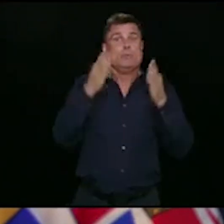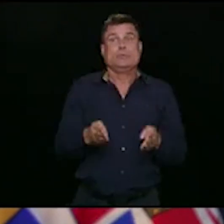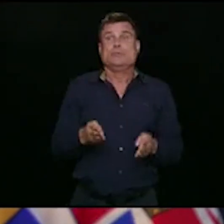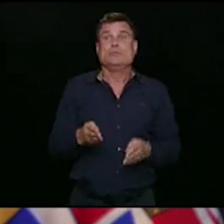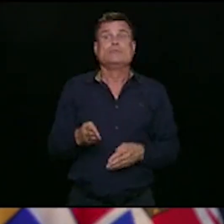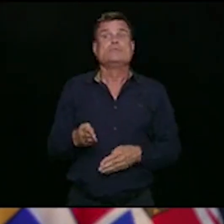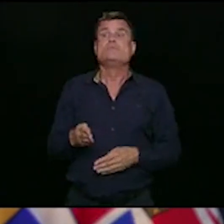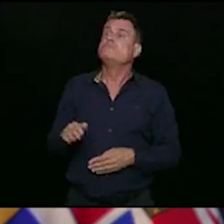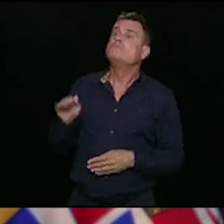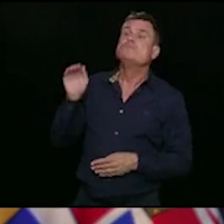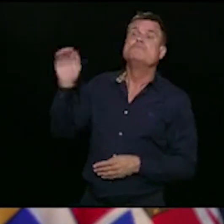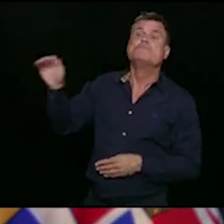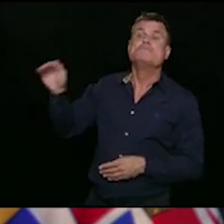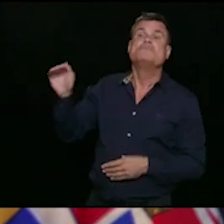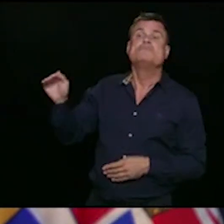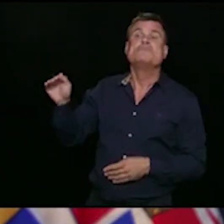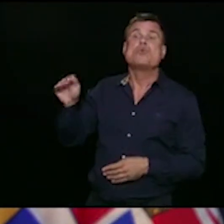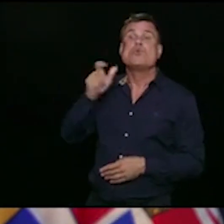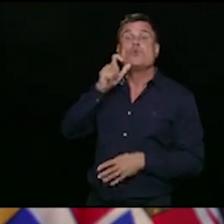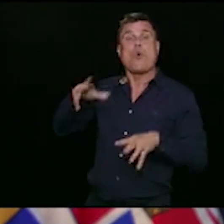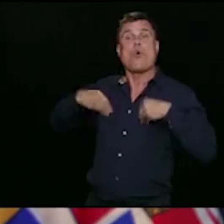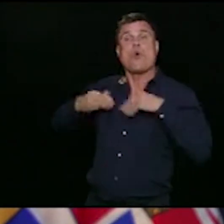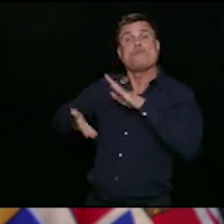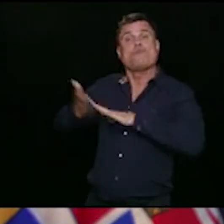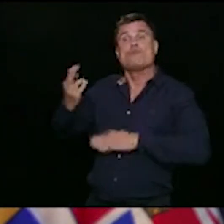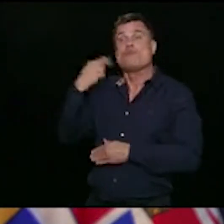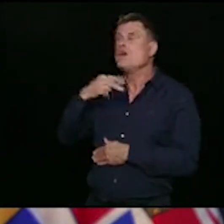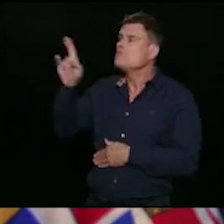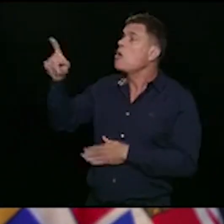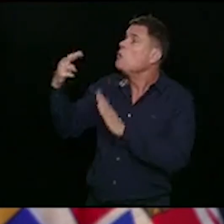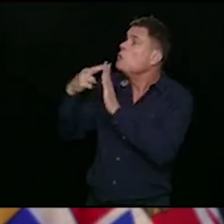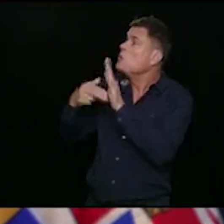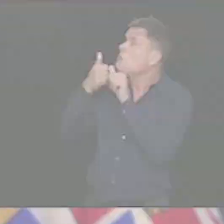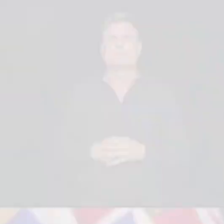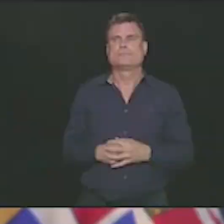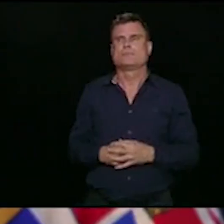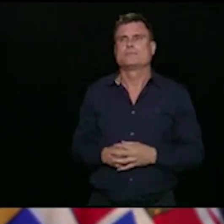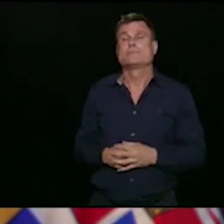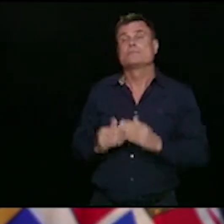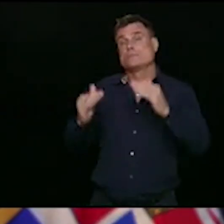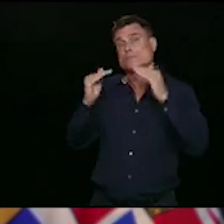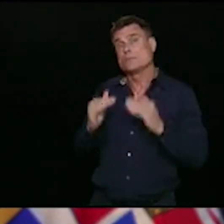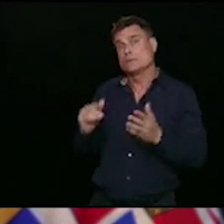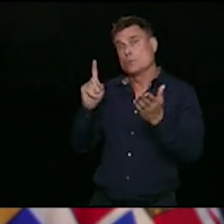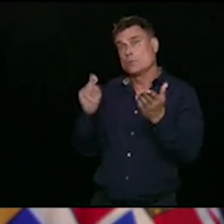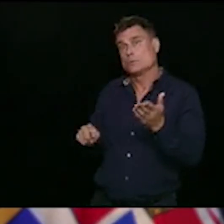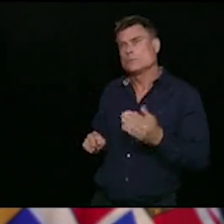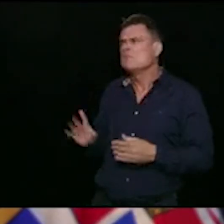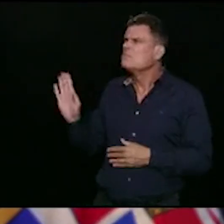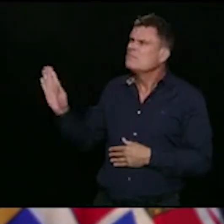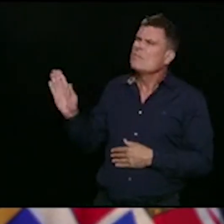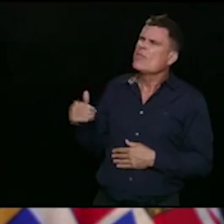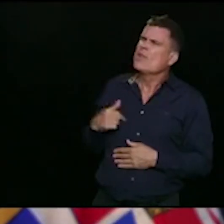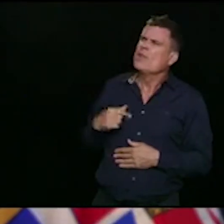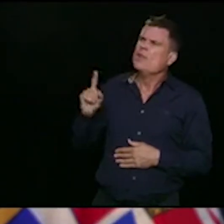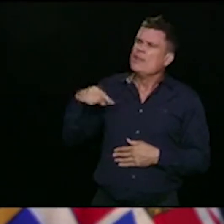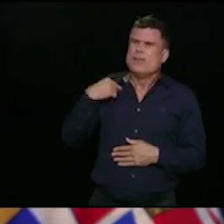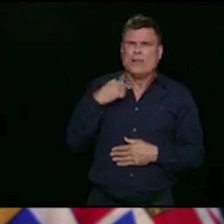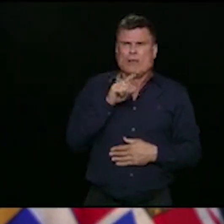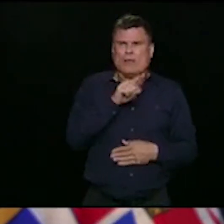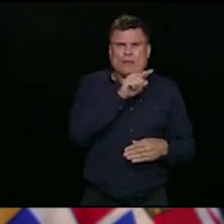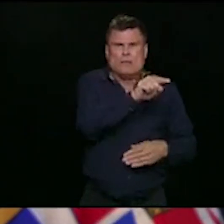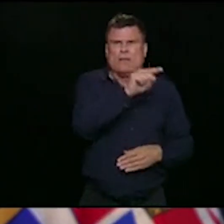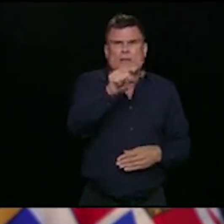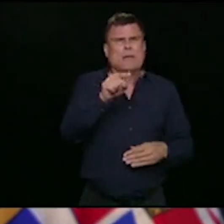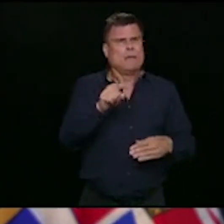or pub owners or nightclub owners to break the rules is just not appropriate. Just in keeping with what happened in recent weeks